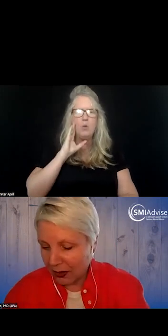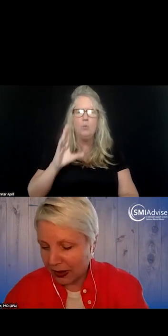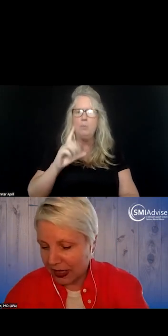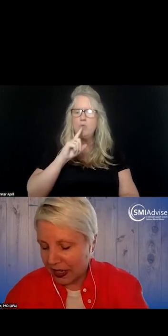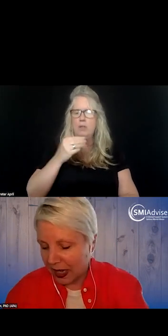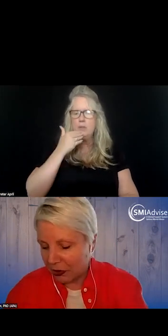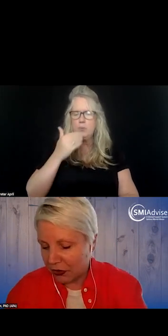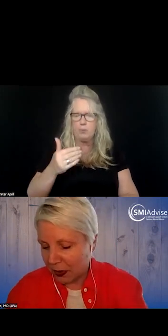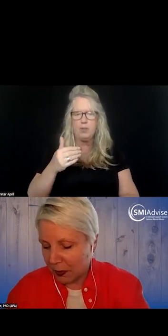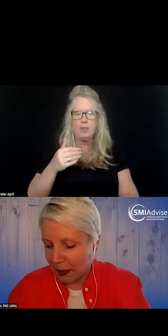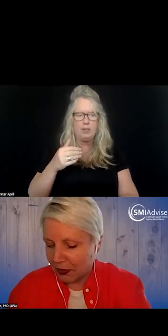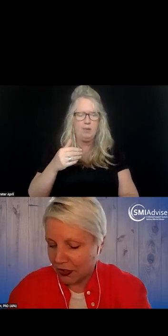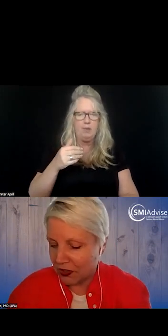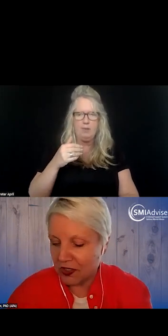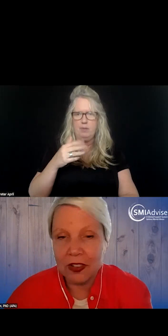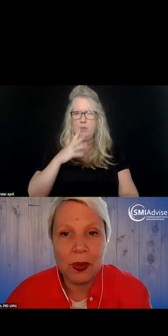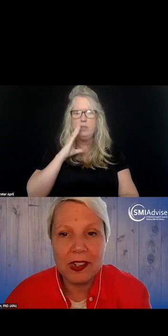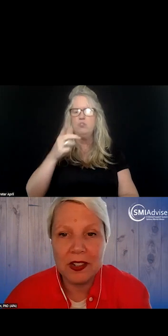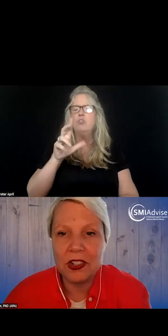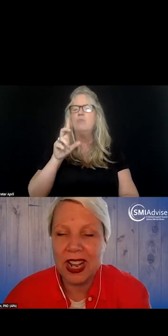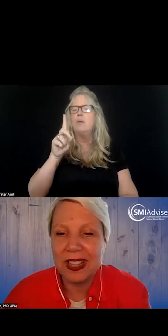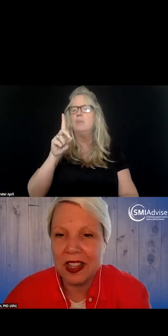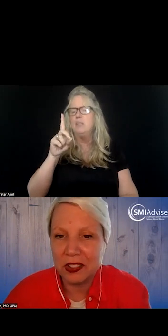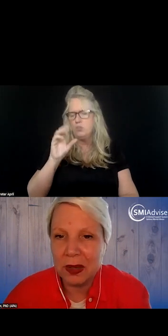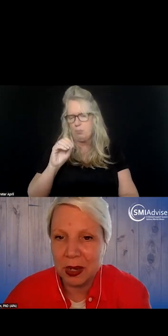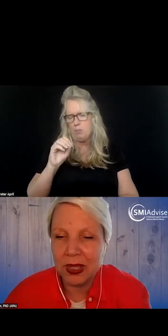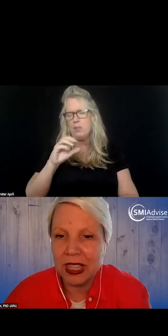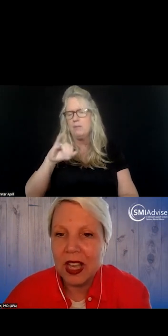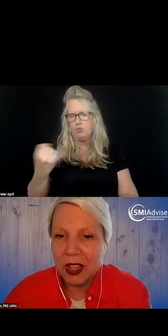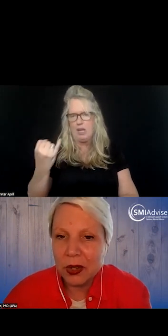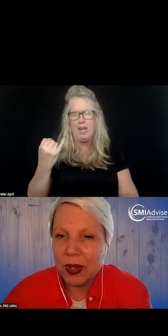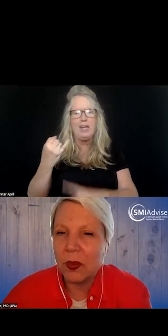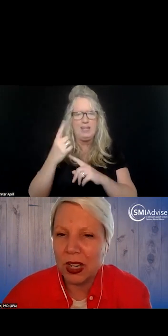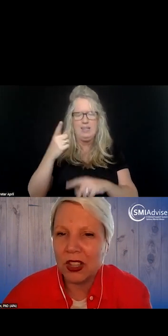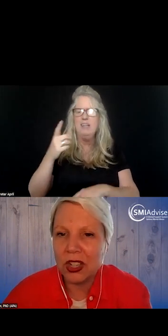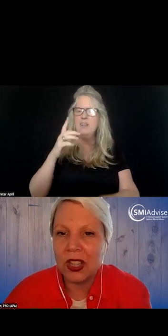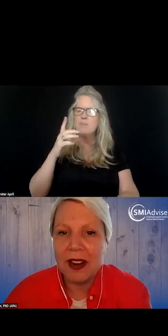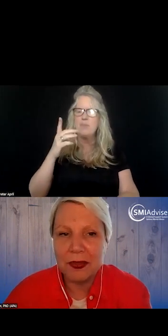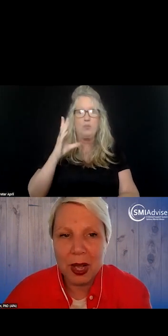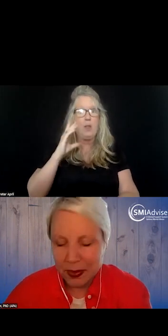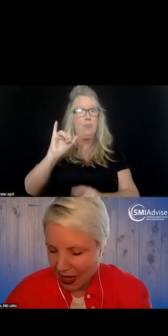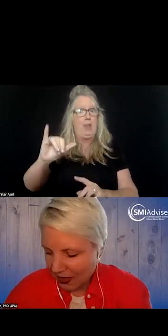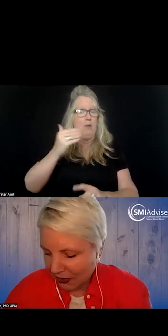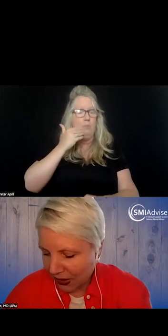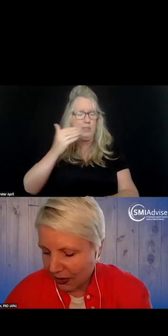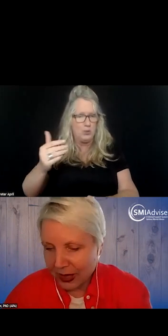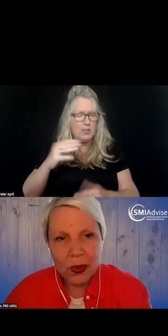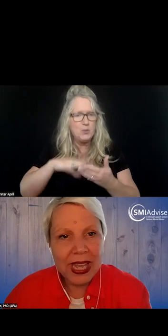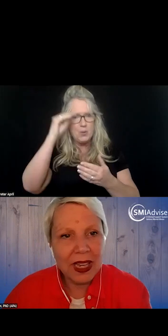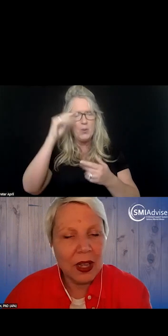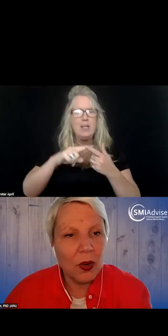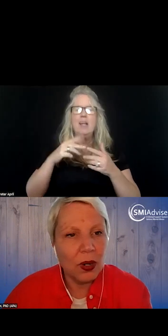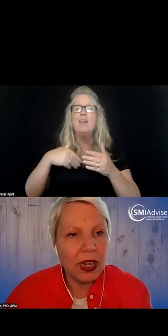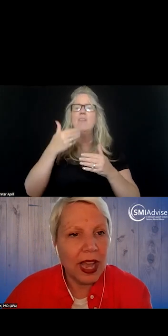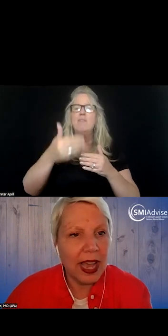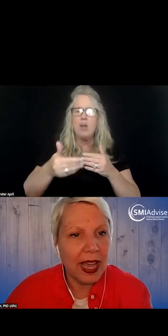one. Really, she's from the Department of Justice's Civil Rights Division. I think that's going to be a really good one that we're going to learn a lot from. The following